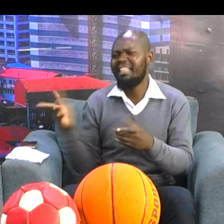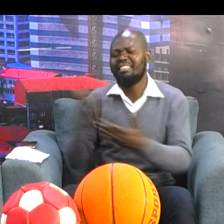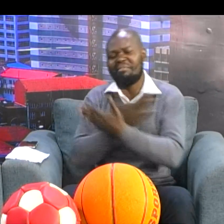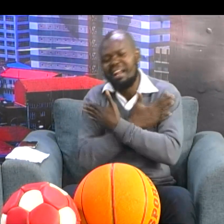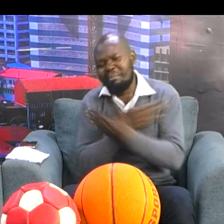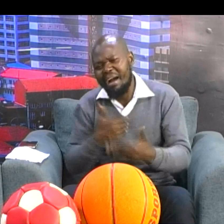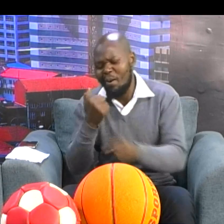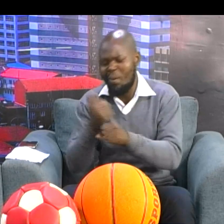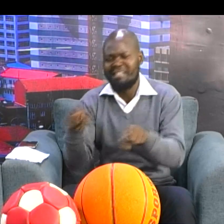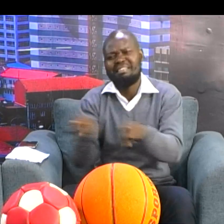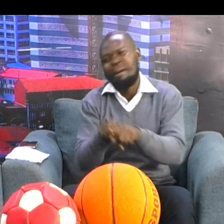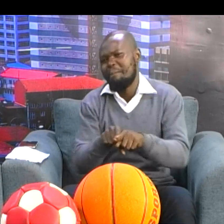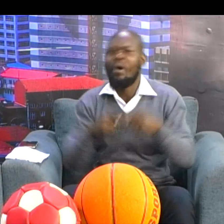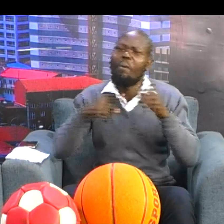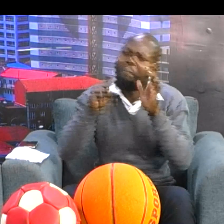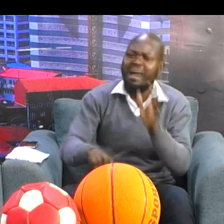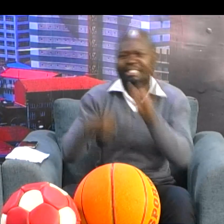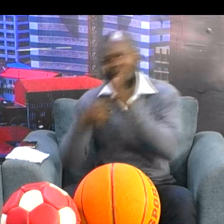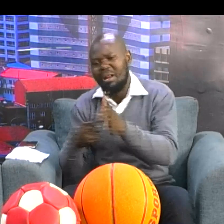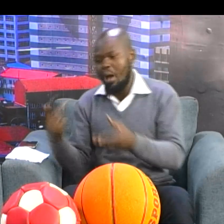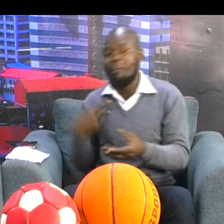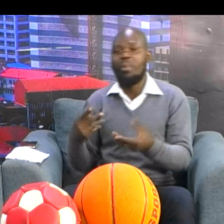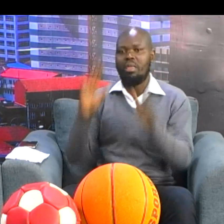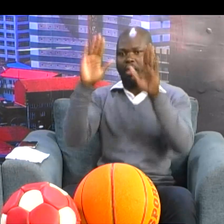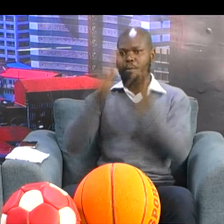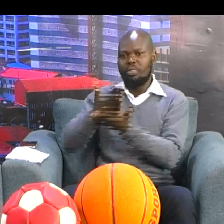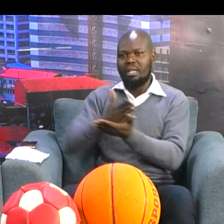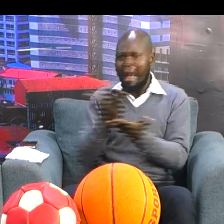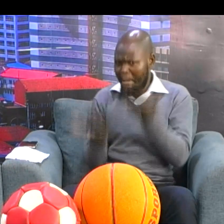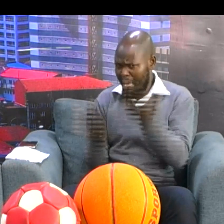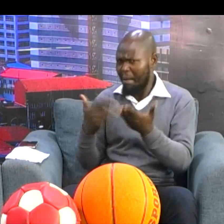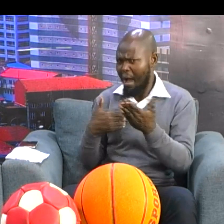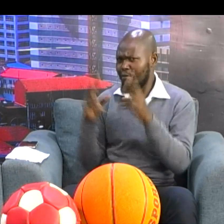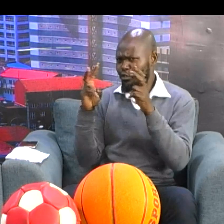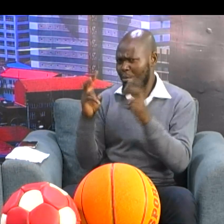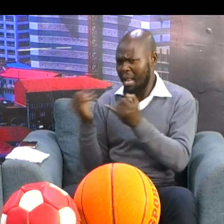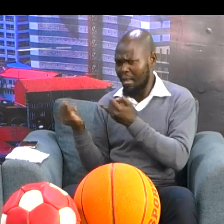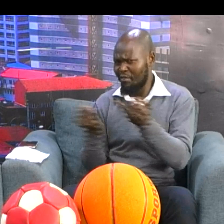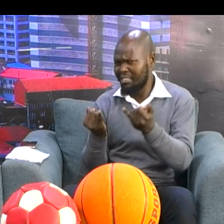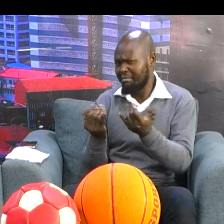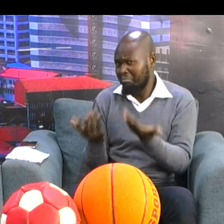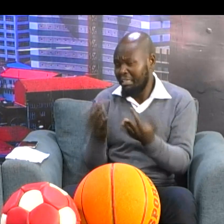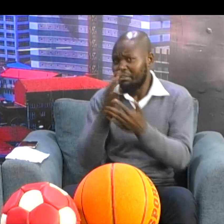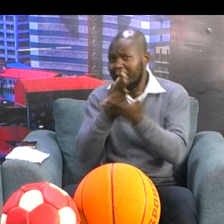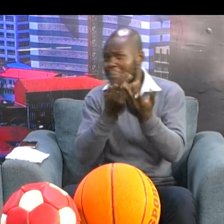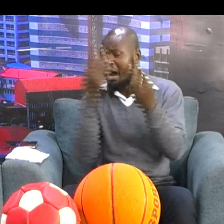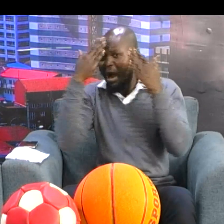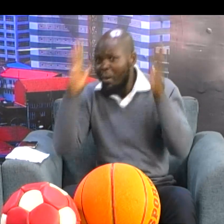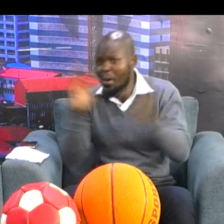together. And for myself, my name is ELVIS, right? But we are always together, and we are going to continue with the